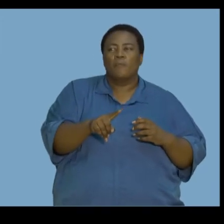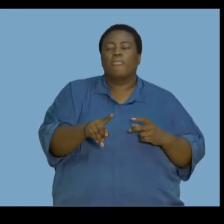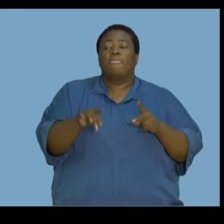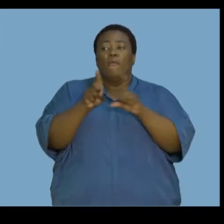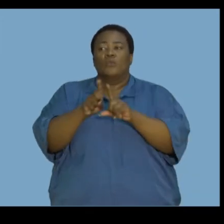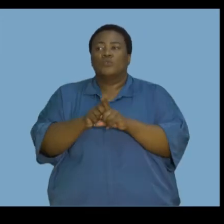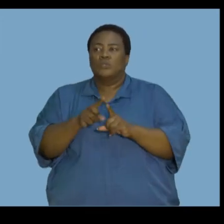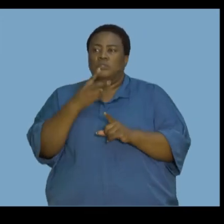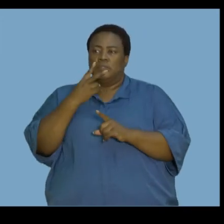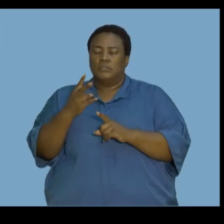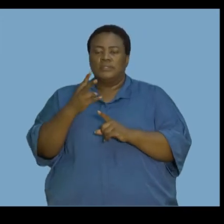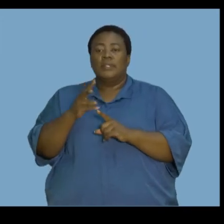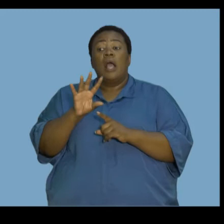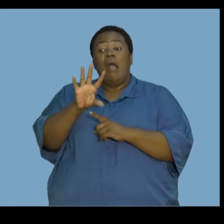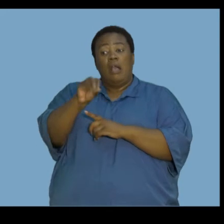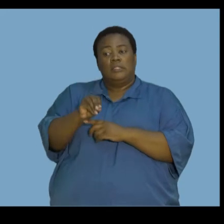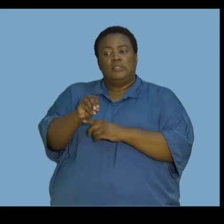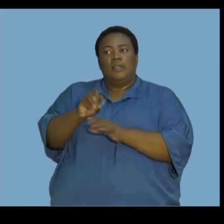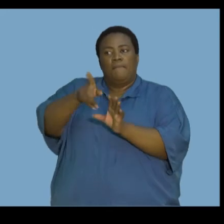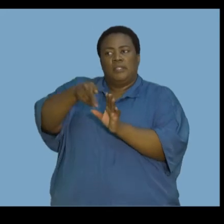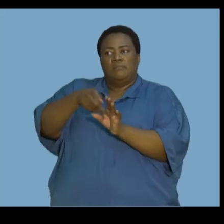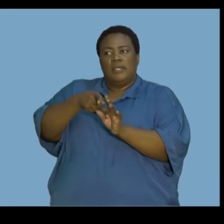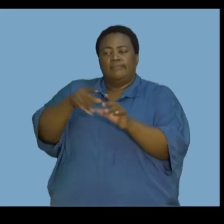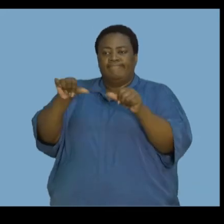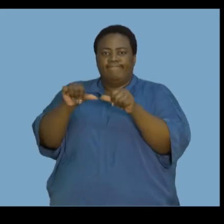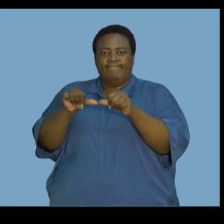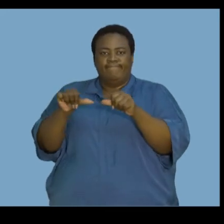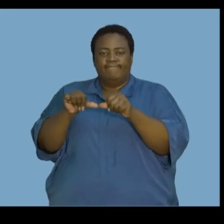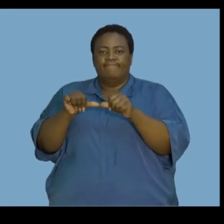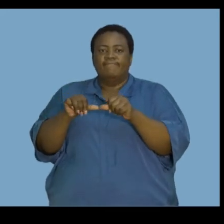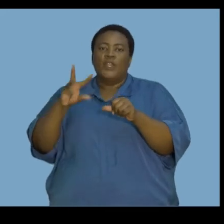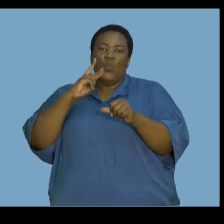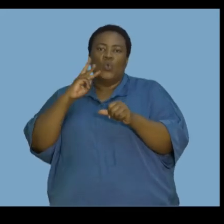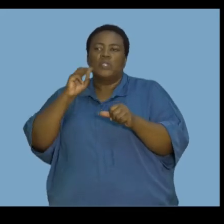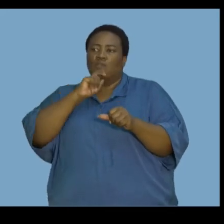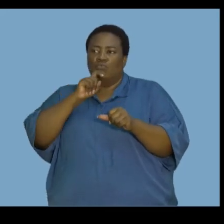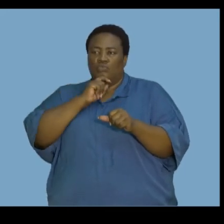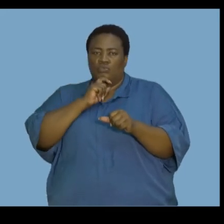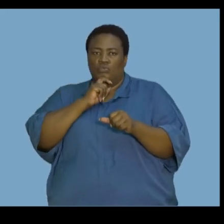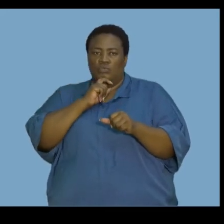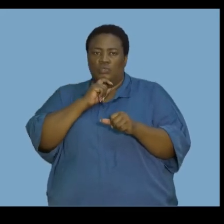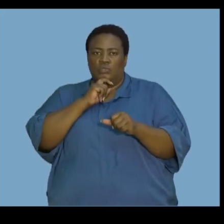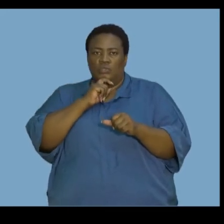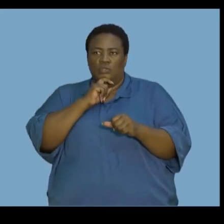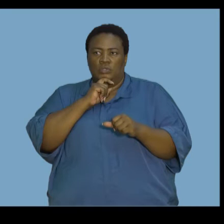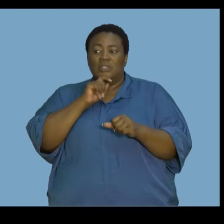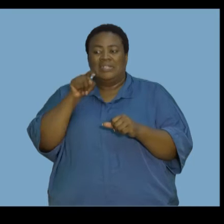they also asked the participants or their households to measure the average amount of water that was used. And so this information was